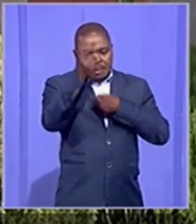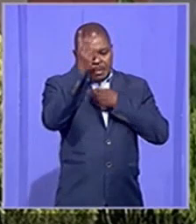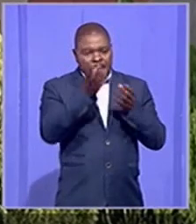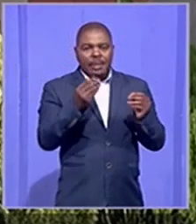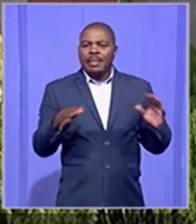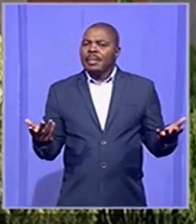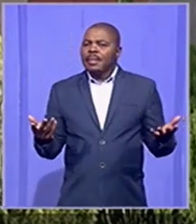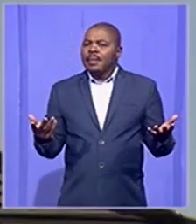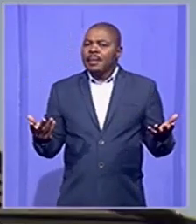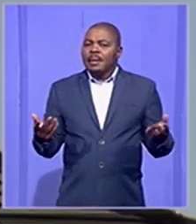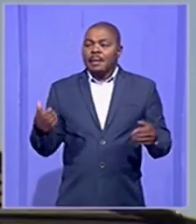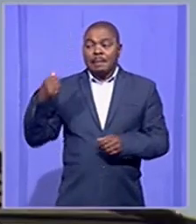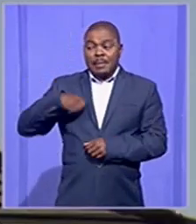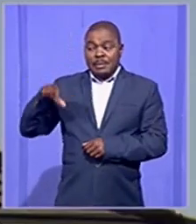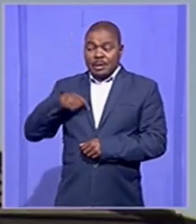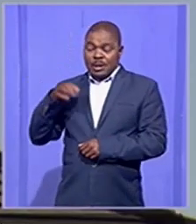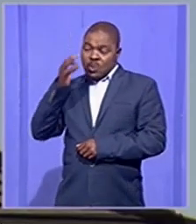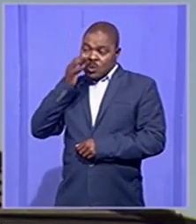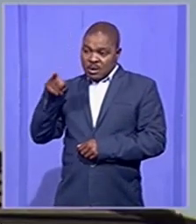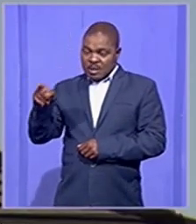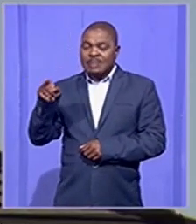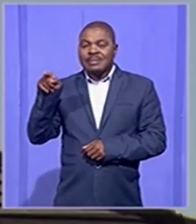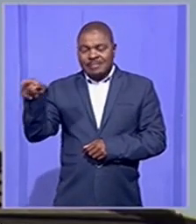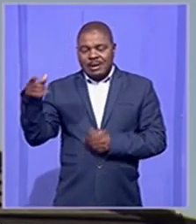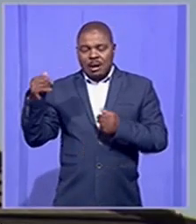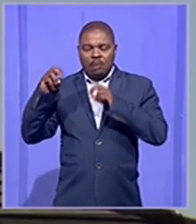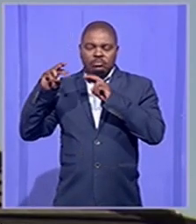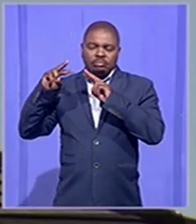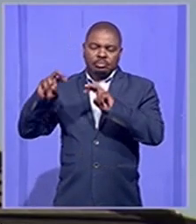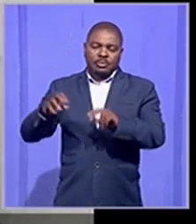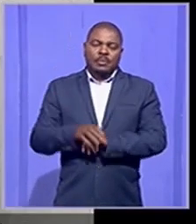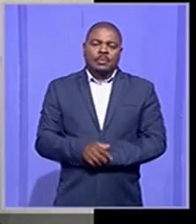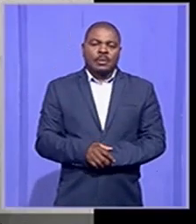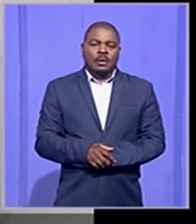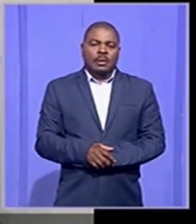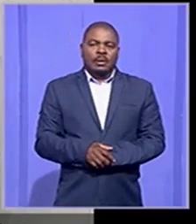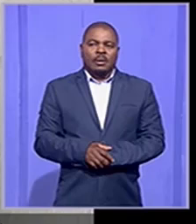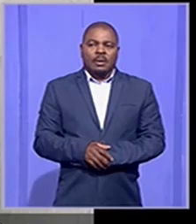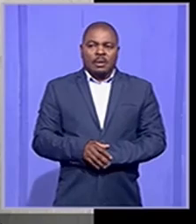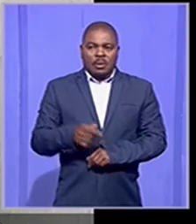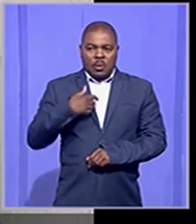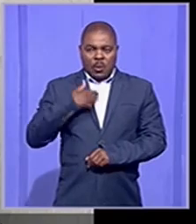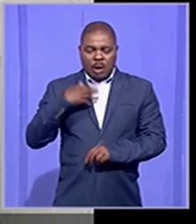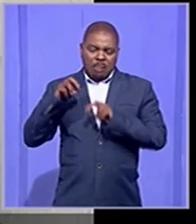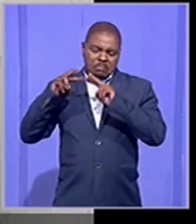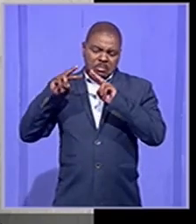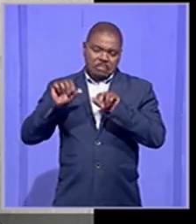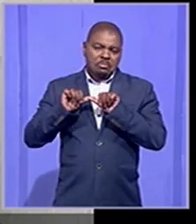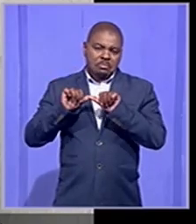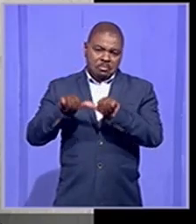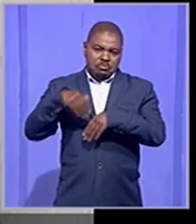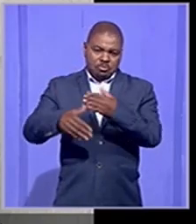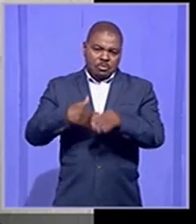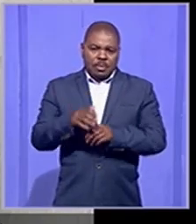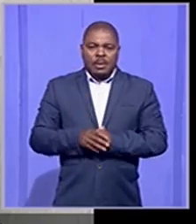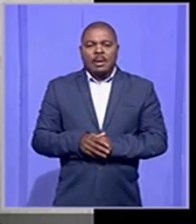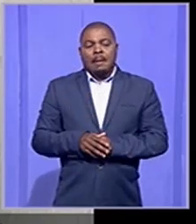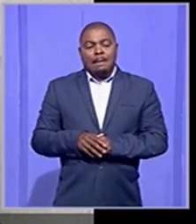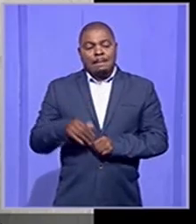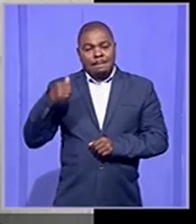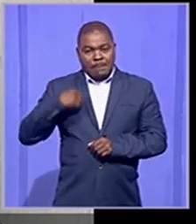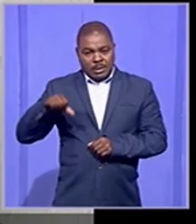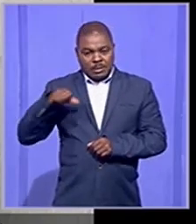bona. Masepala wa re morero ono o a batlisisiwa. Re totobatsa le gore dipadiso di tsweletse ka komiti ya